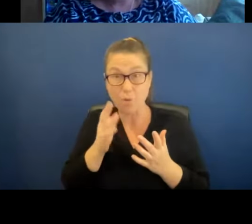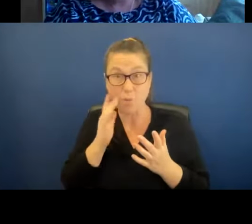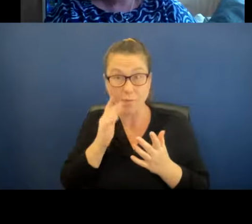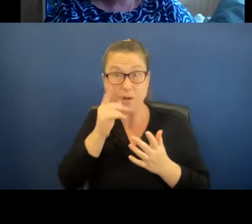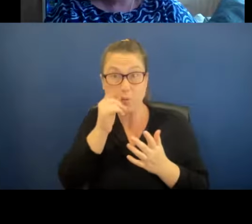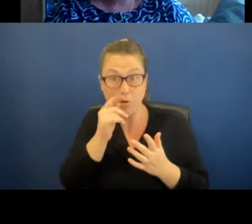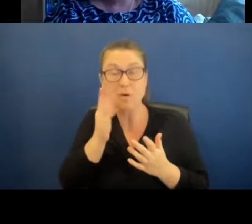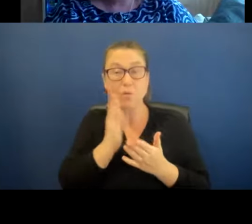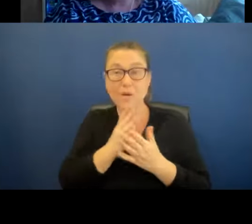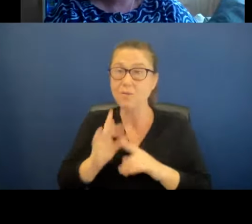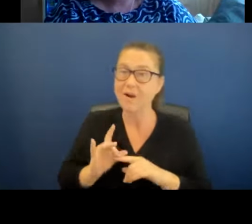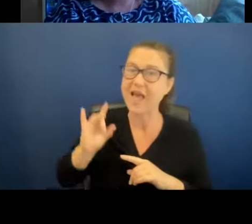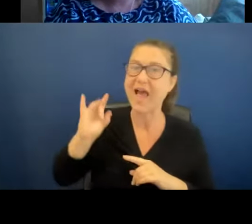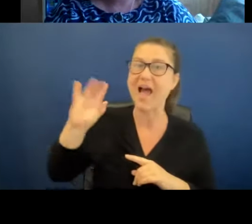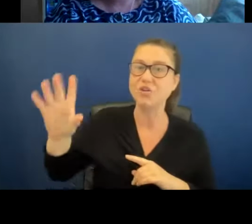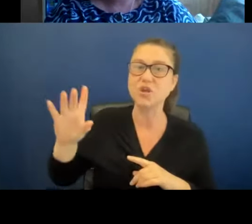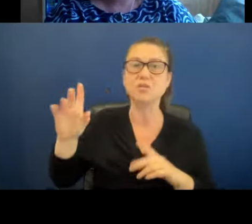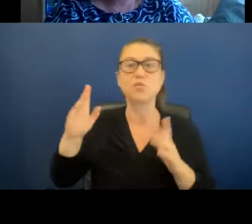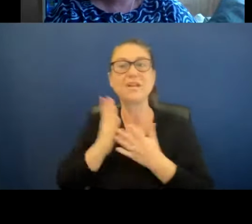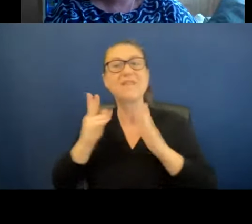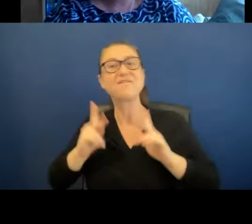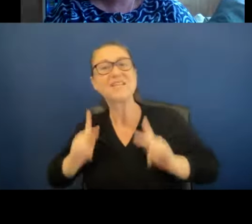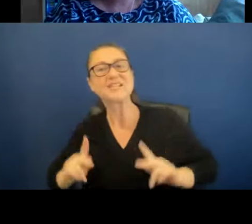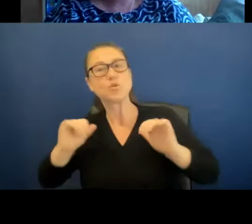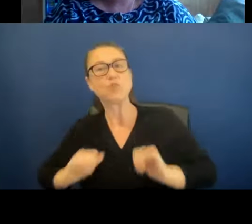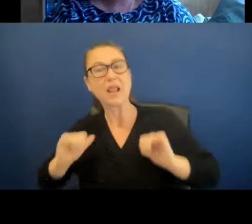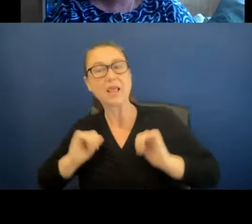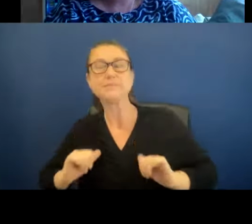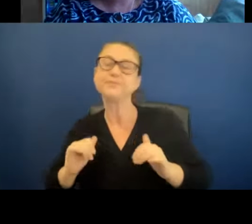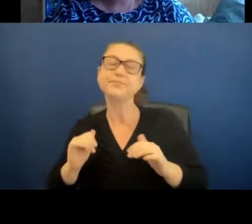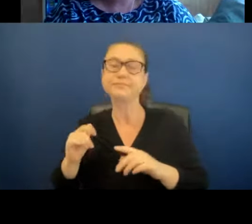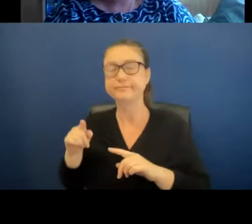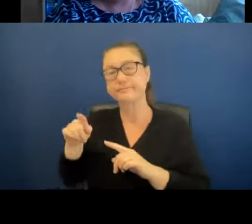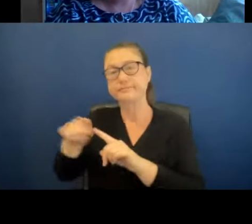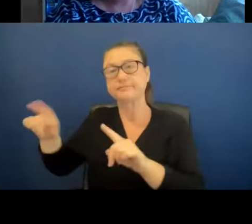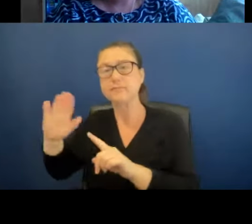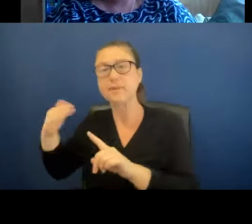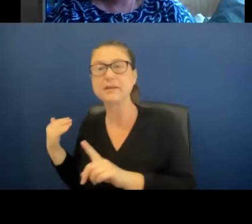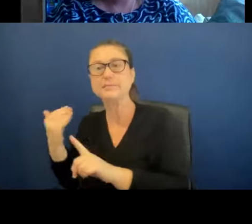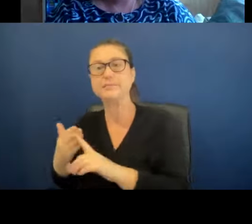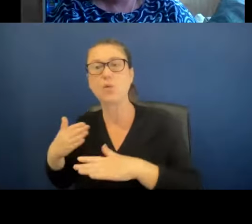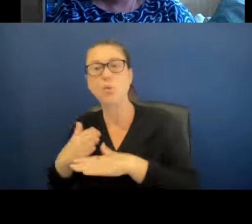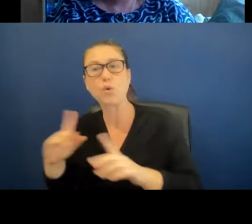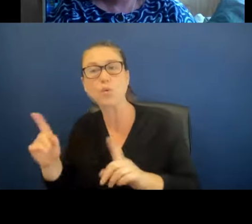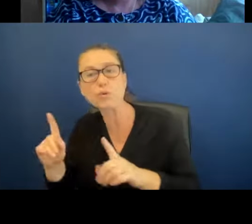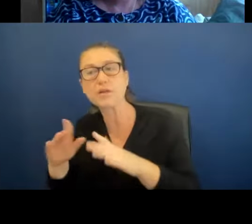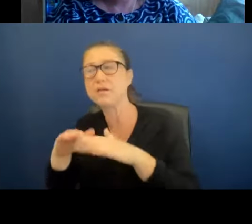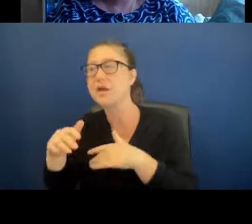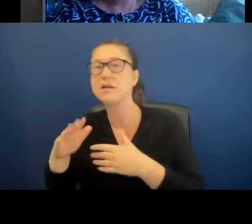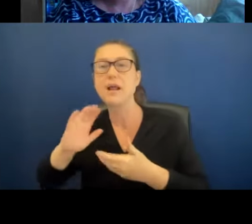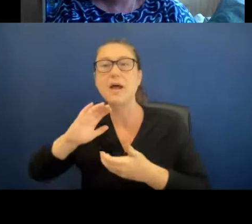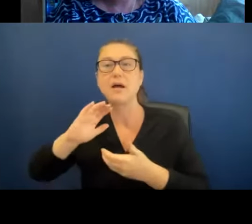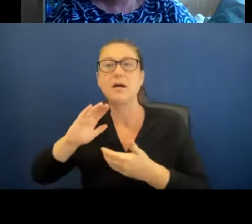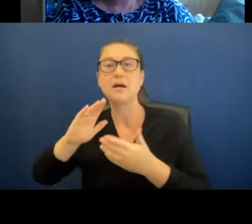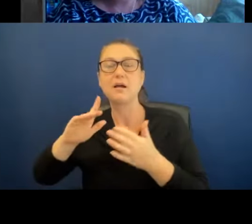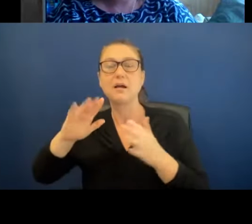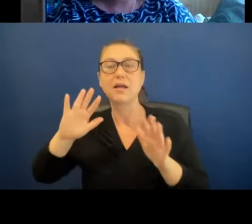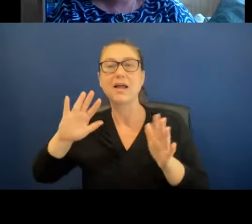did a bunch of um physical training a lot of our work that we've done with young people um had been around partner acrobatics